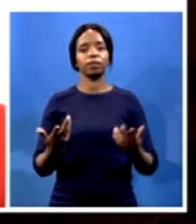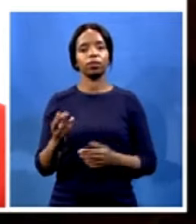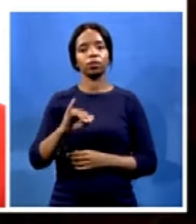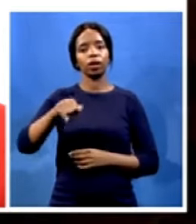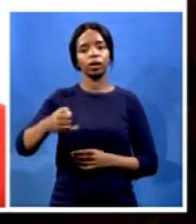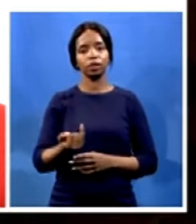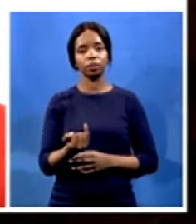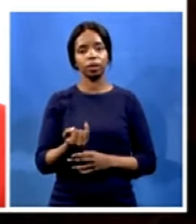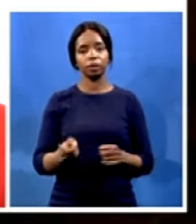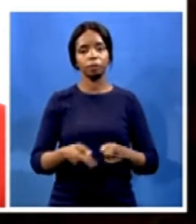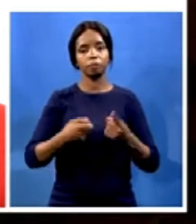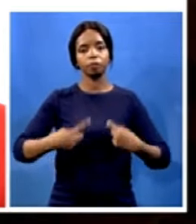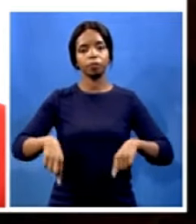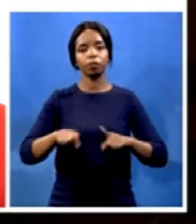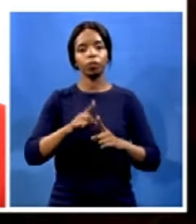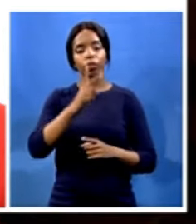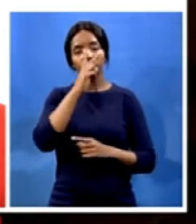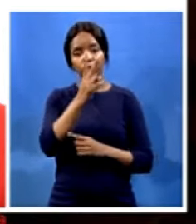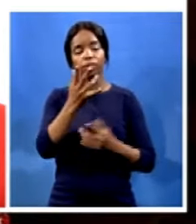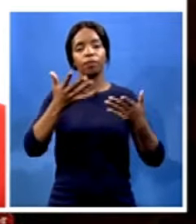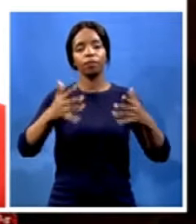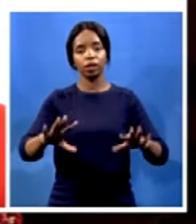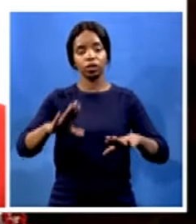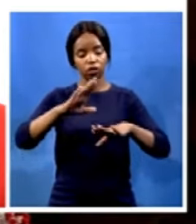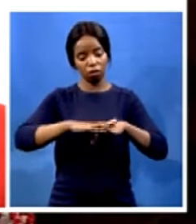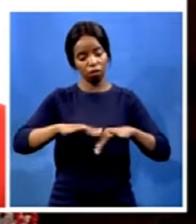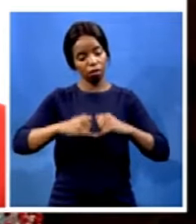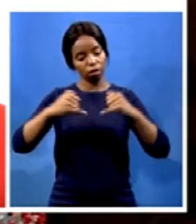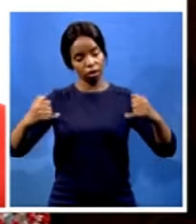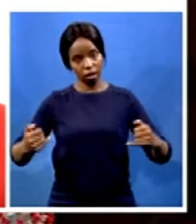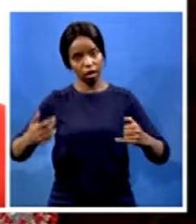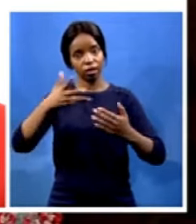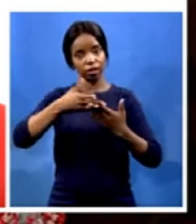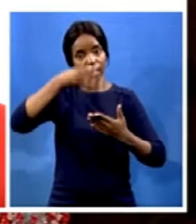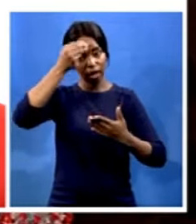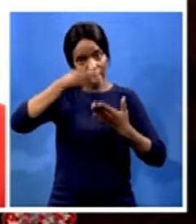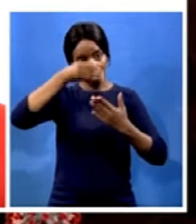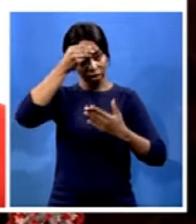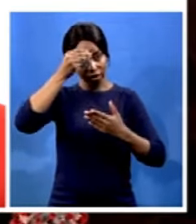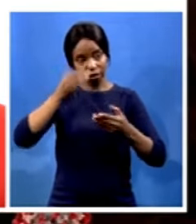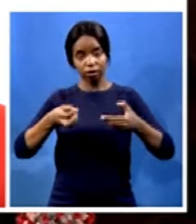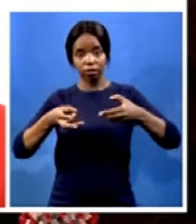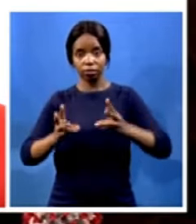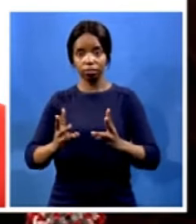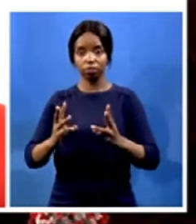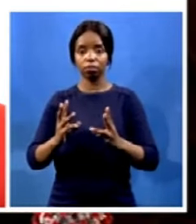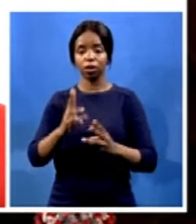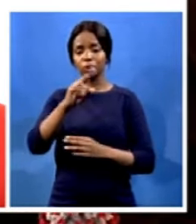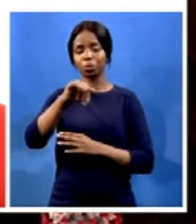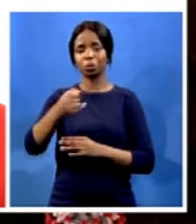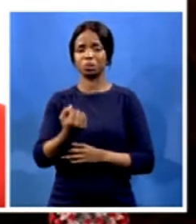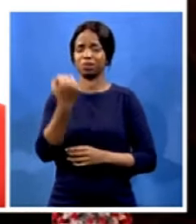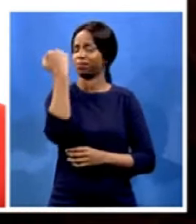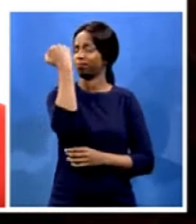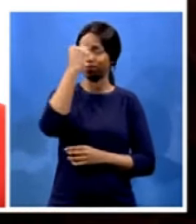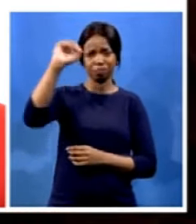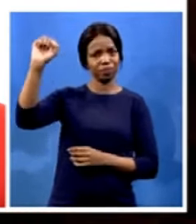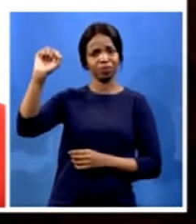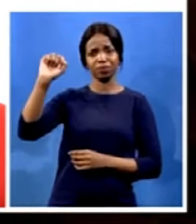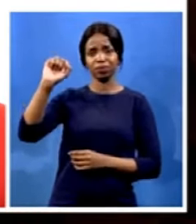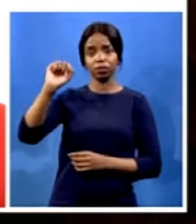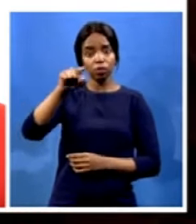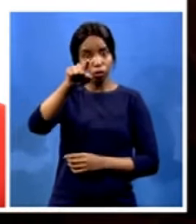learning model has been met with scorn and resistance and criticism. Are you anticipating the same kind of reaction from your students